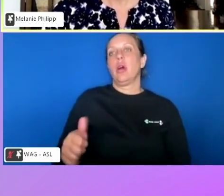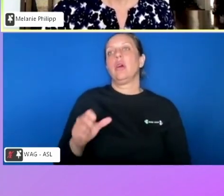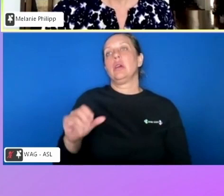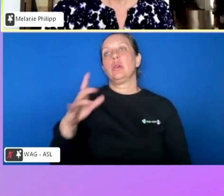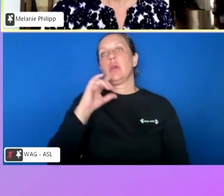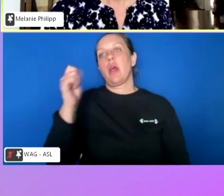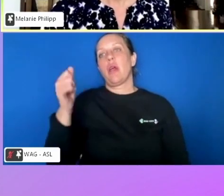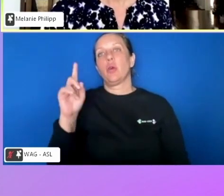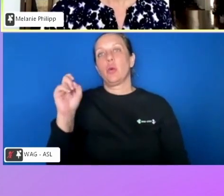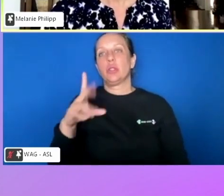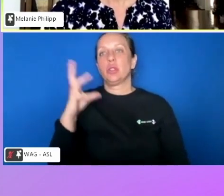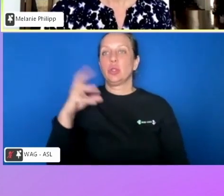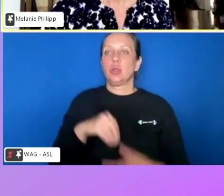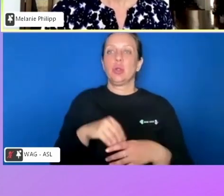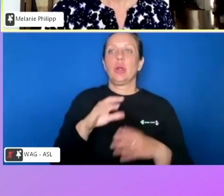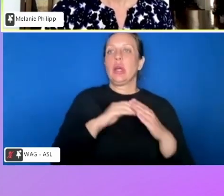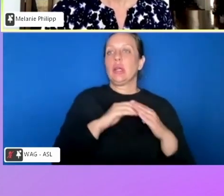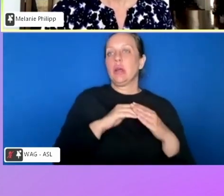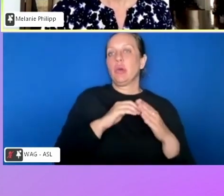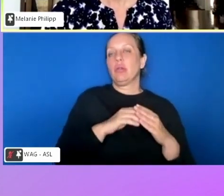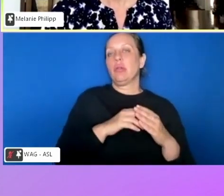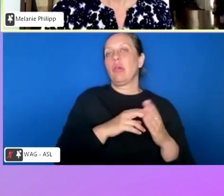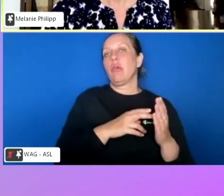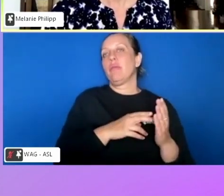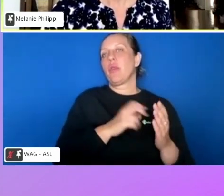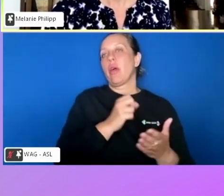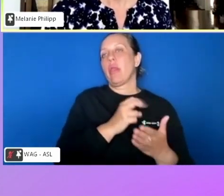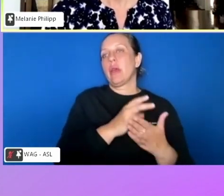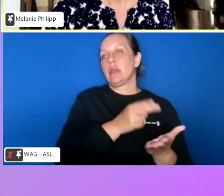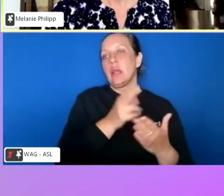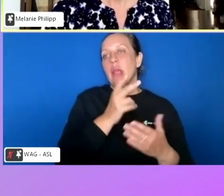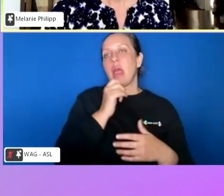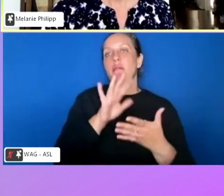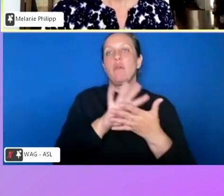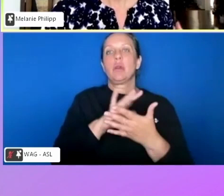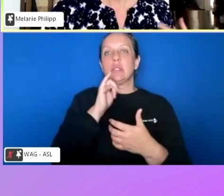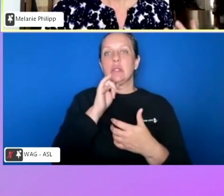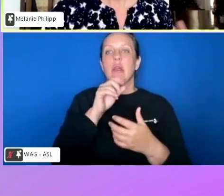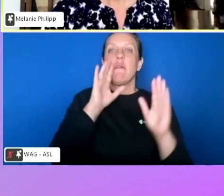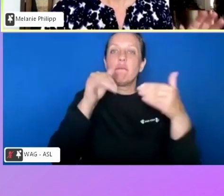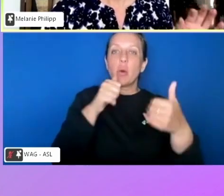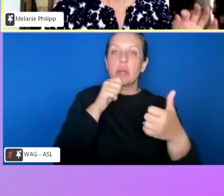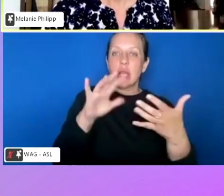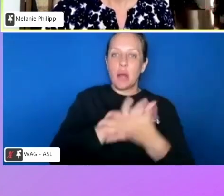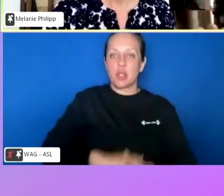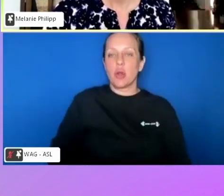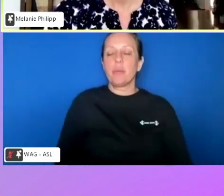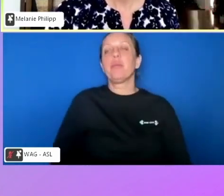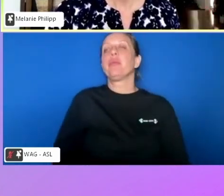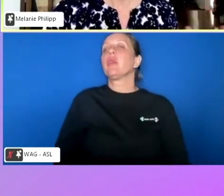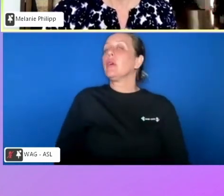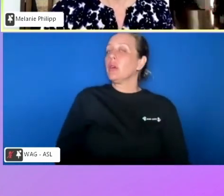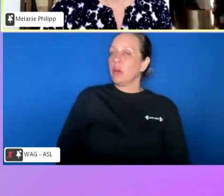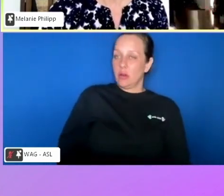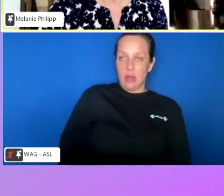questions include accessible authentication and focus not obscured. So while 2.2 is so